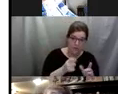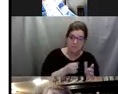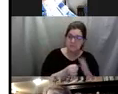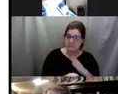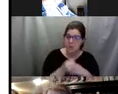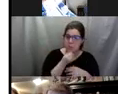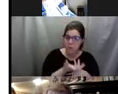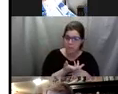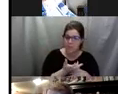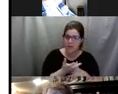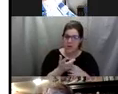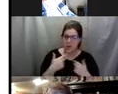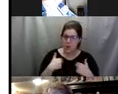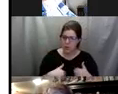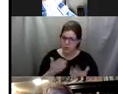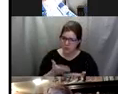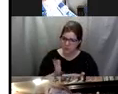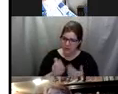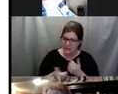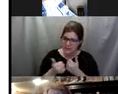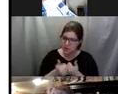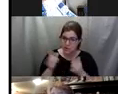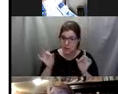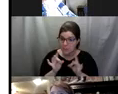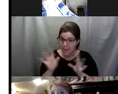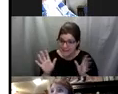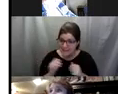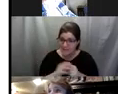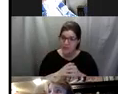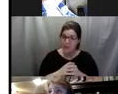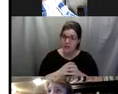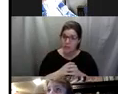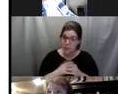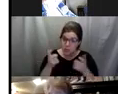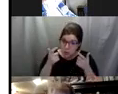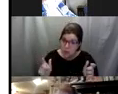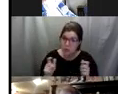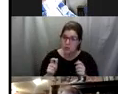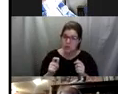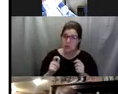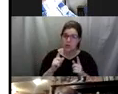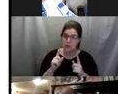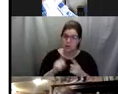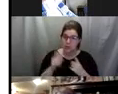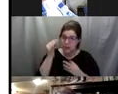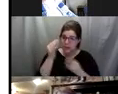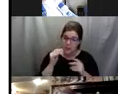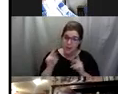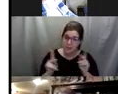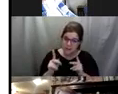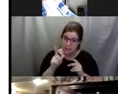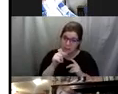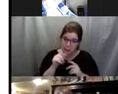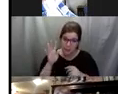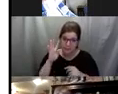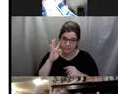human rights wise, is so massive and immediate. And to think that even you know, that the folks who have come up with that